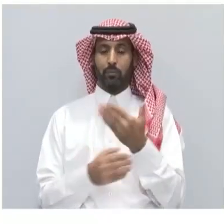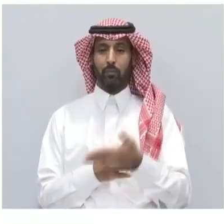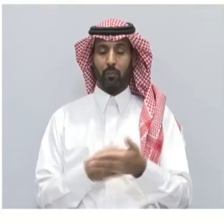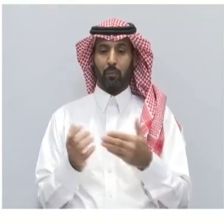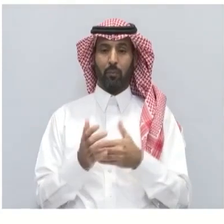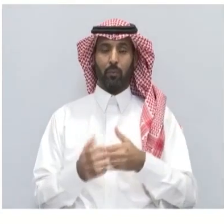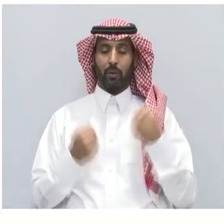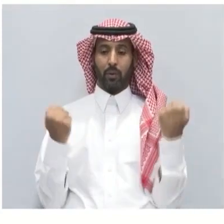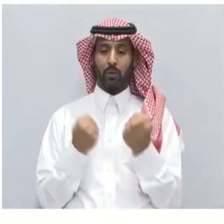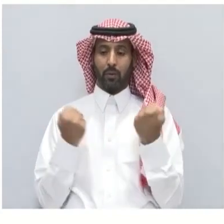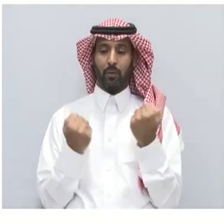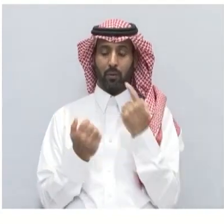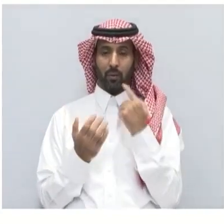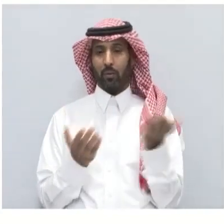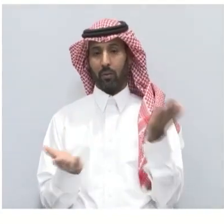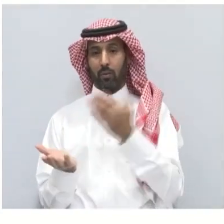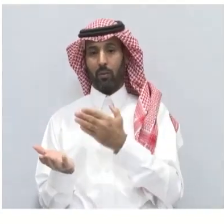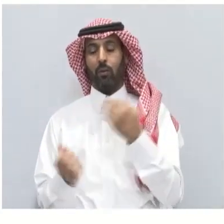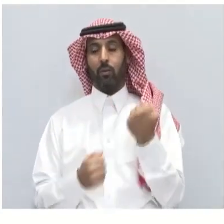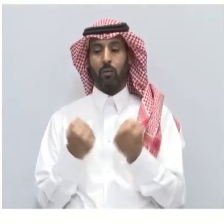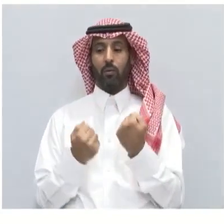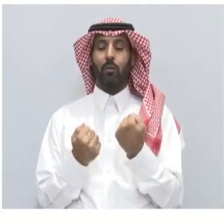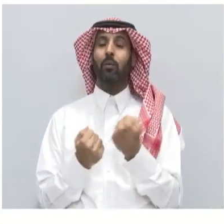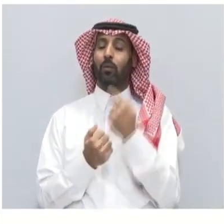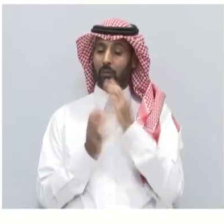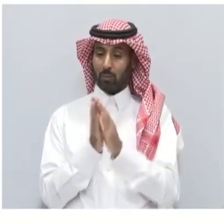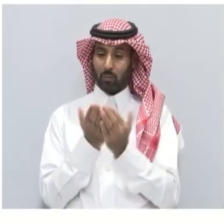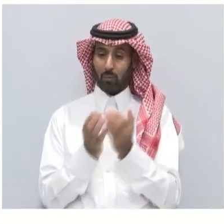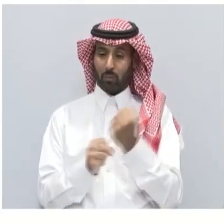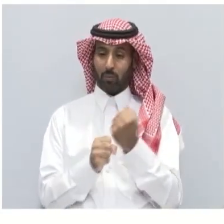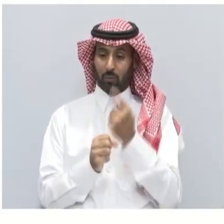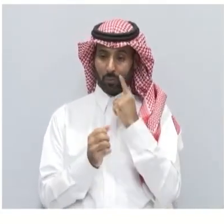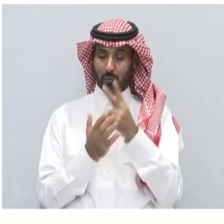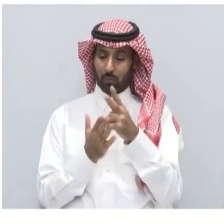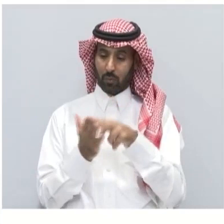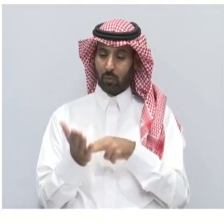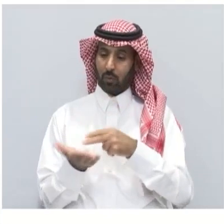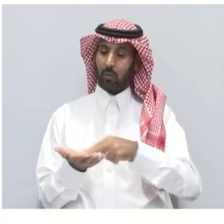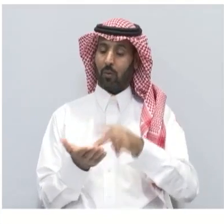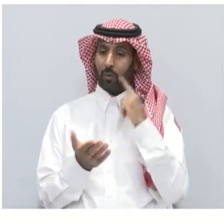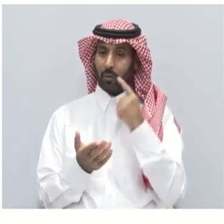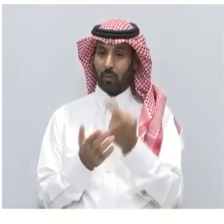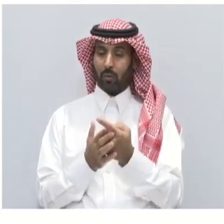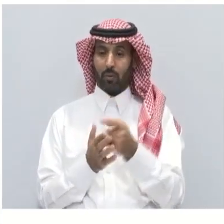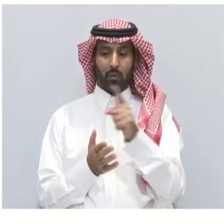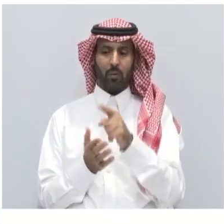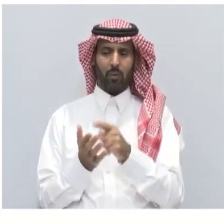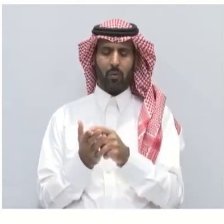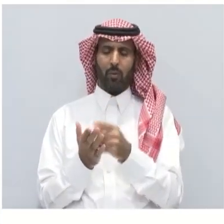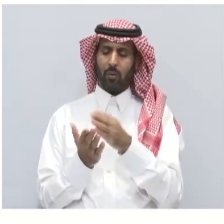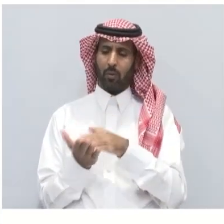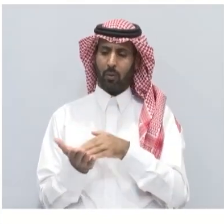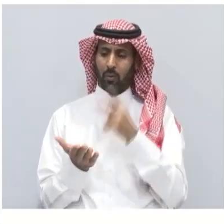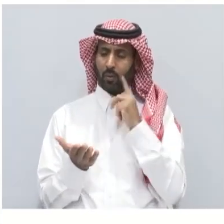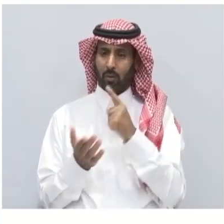this exercise. Jumping to the other exercise from the workbook, rewrite the text messaging using abbreviations.